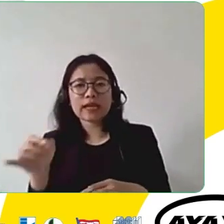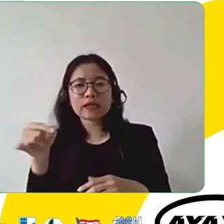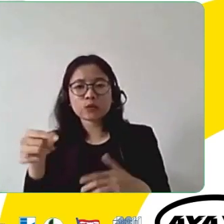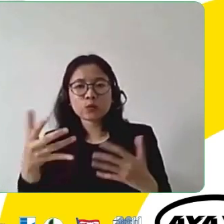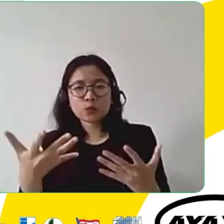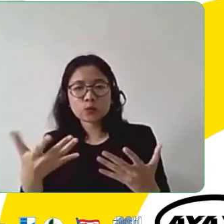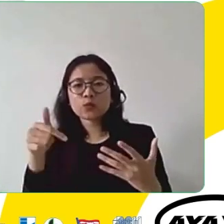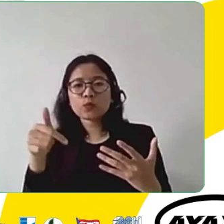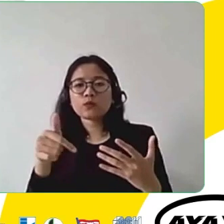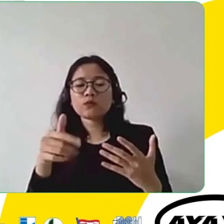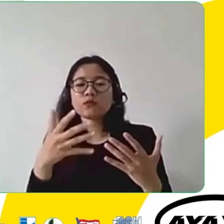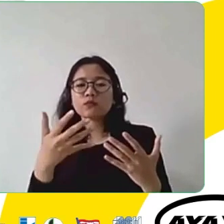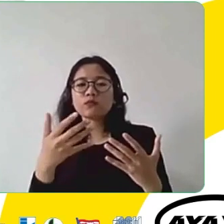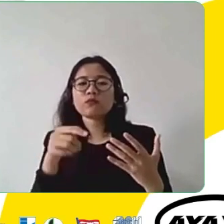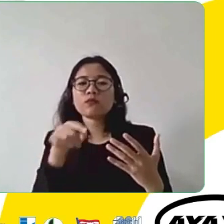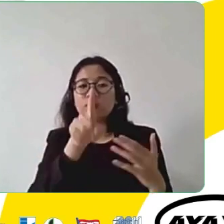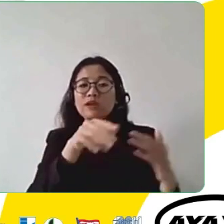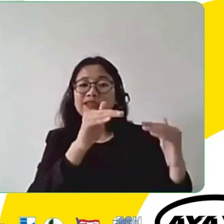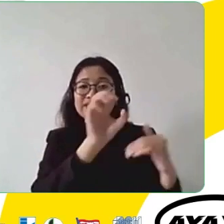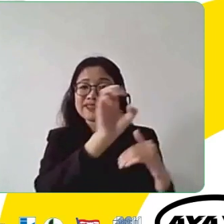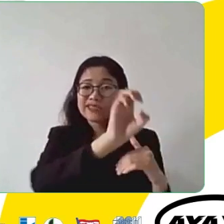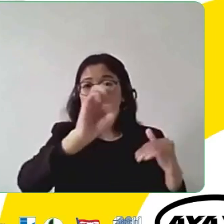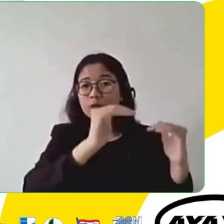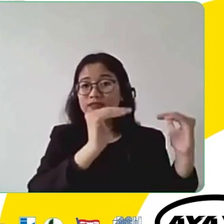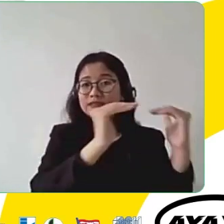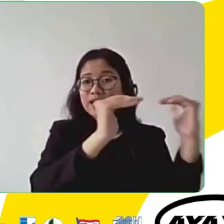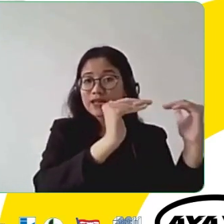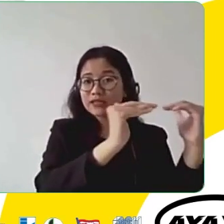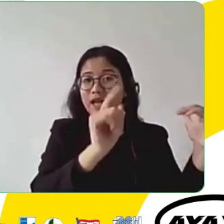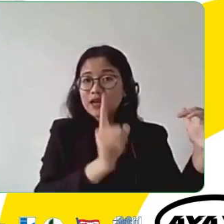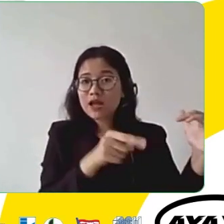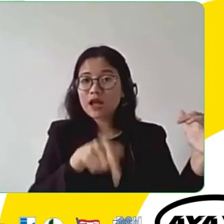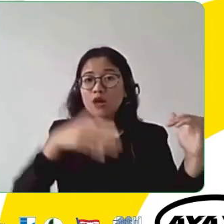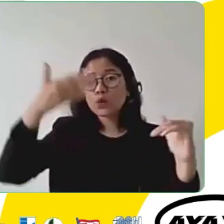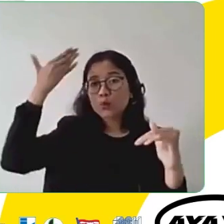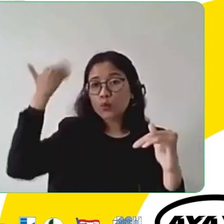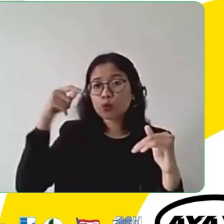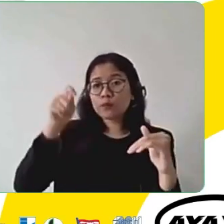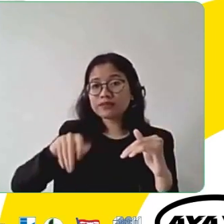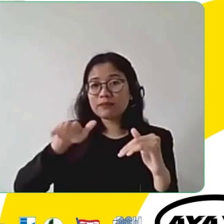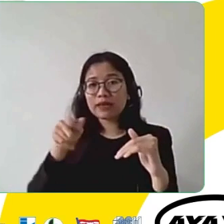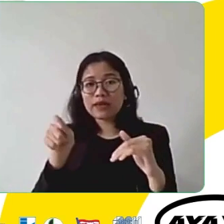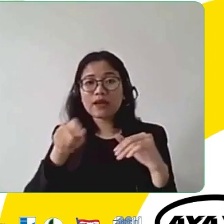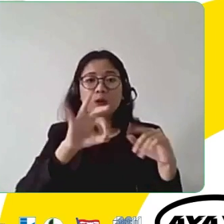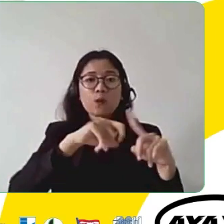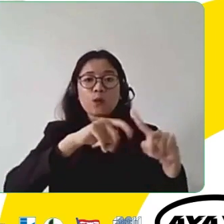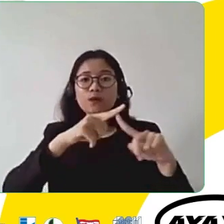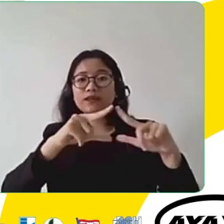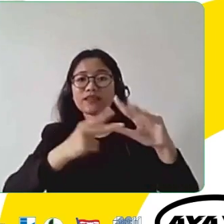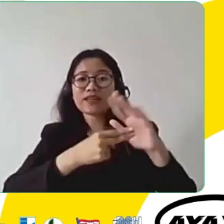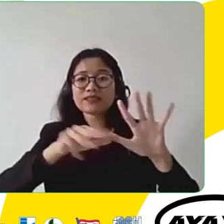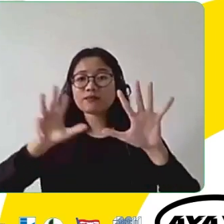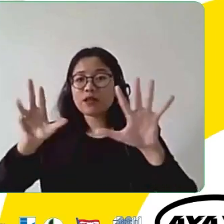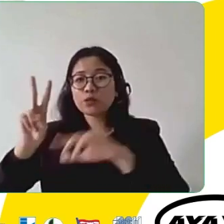Pertamax 92 octane, yeah. But for 80% of user still